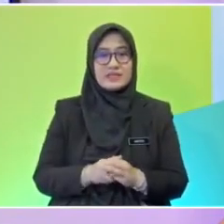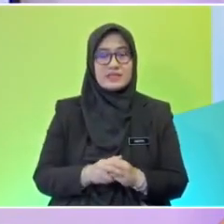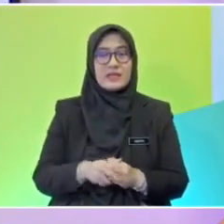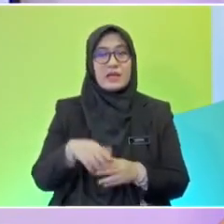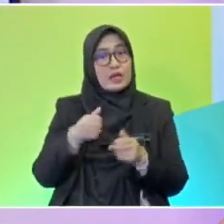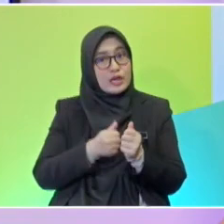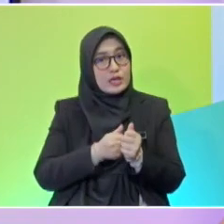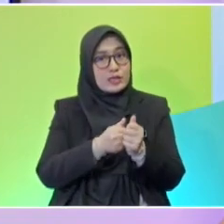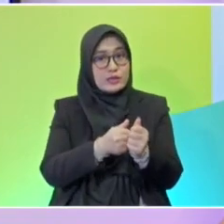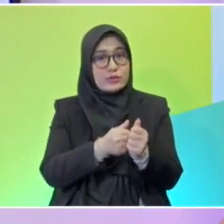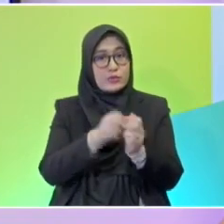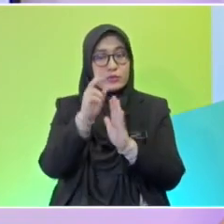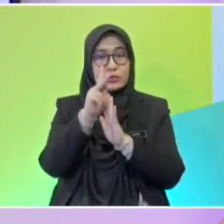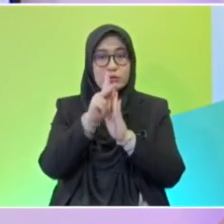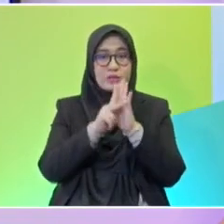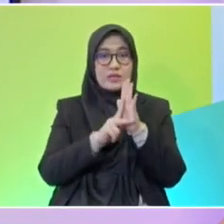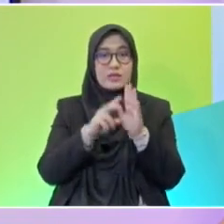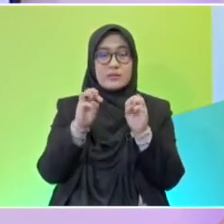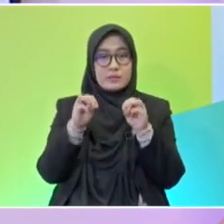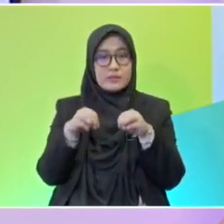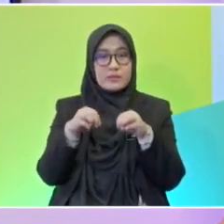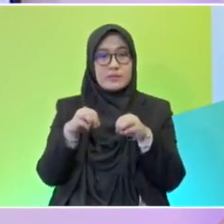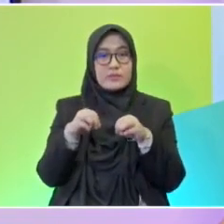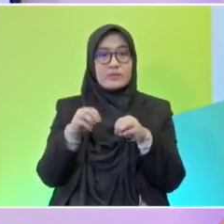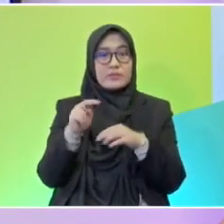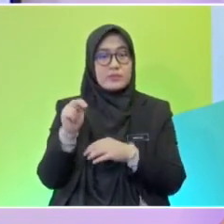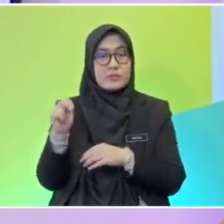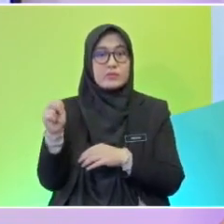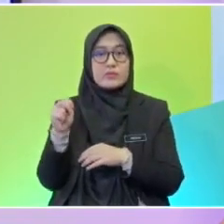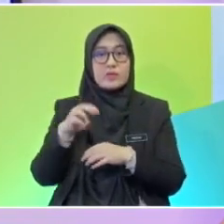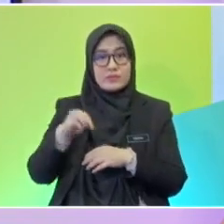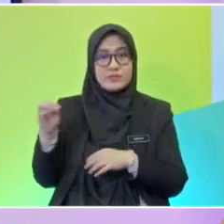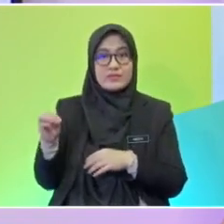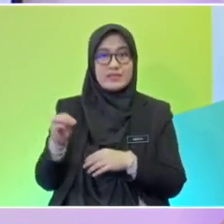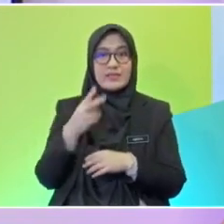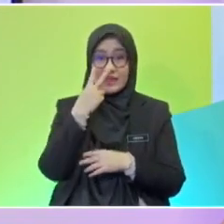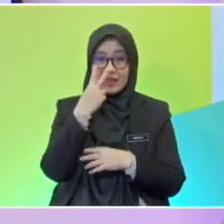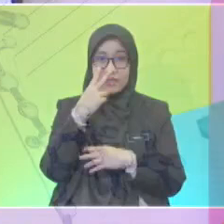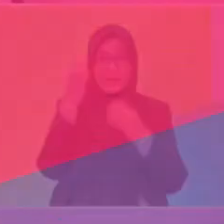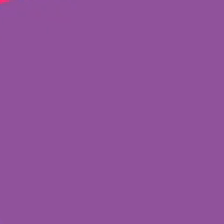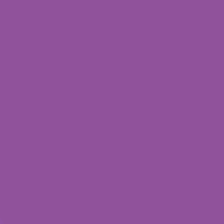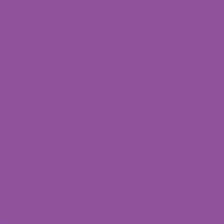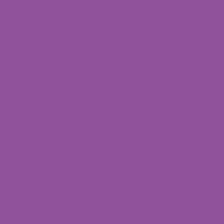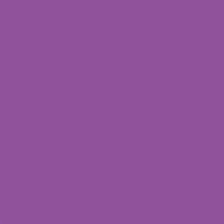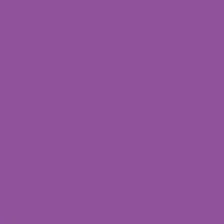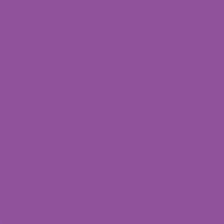also weaknesses. But before we get on to that, let's first take a look at the teacher's profile for today.